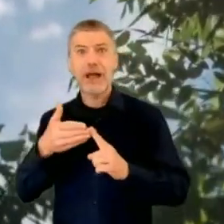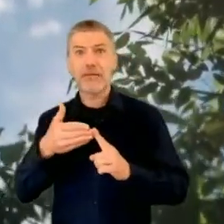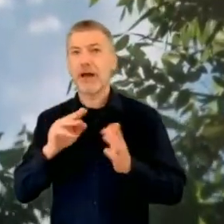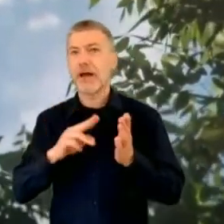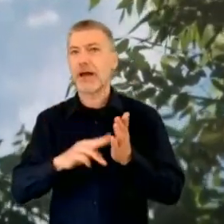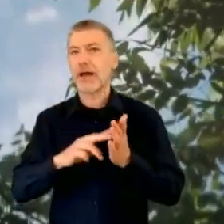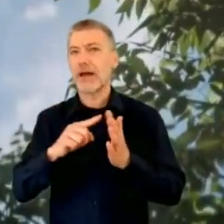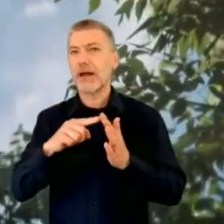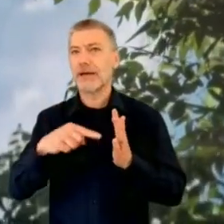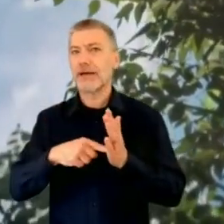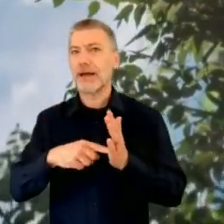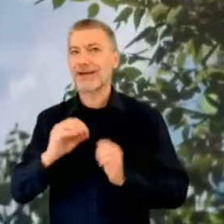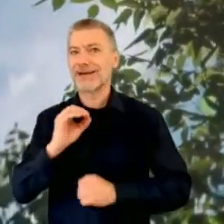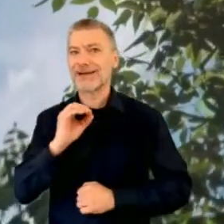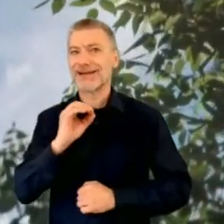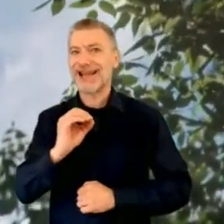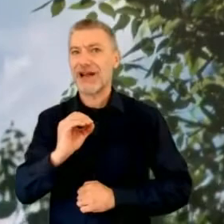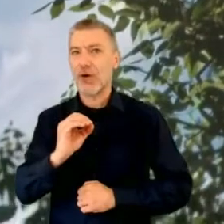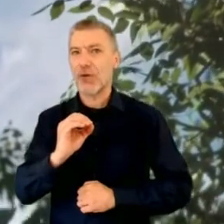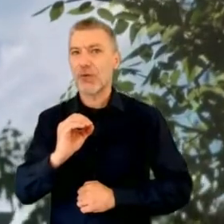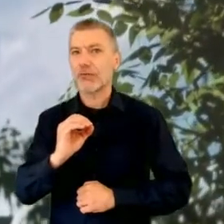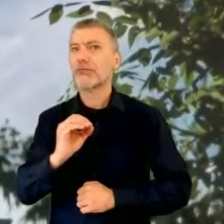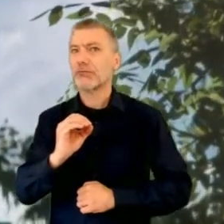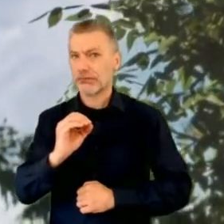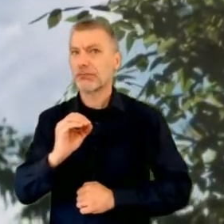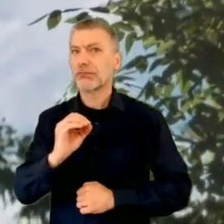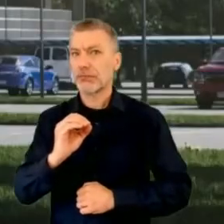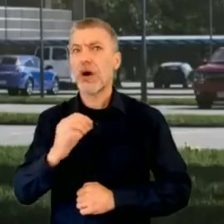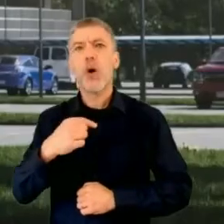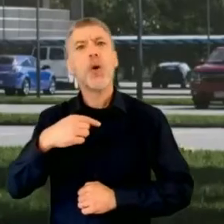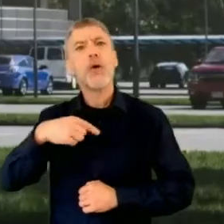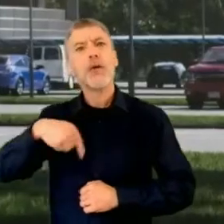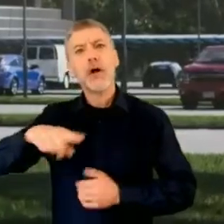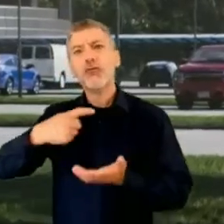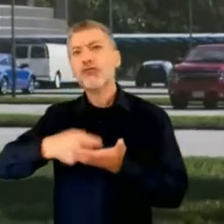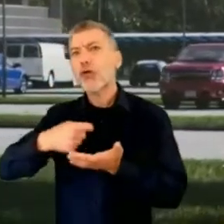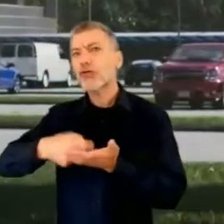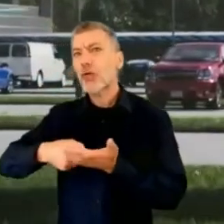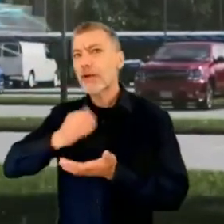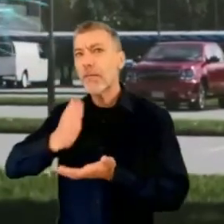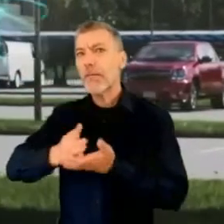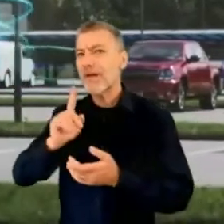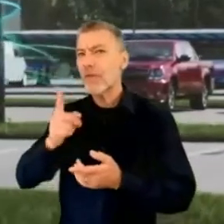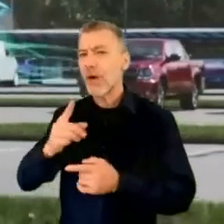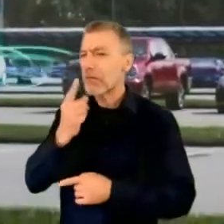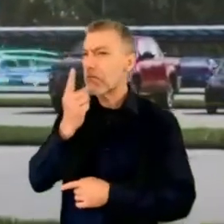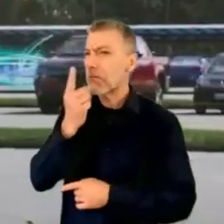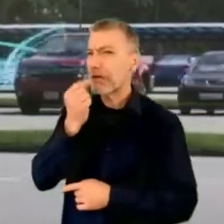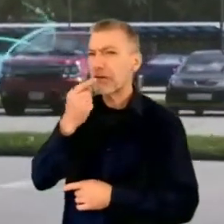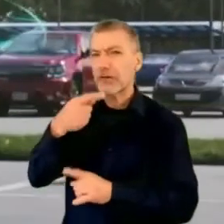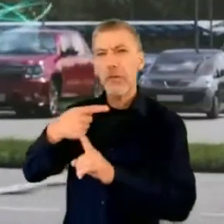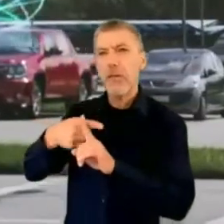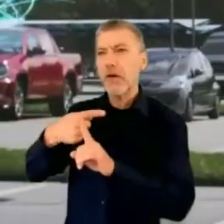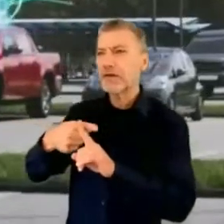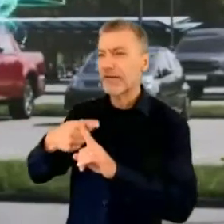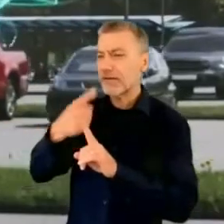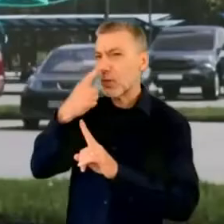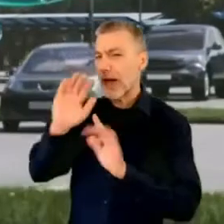At Rolls-Royce, we believe in the positive transforming potential of technology to meet this challenge.